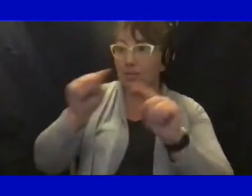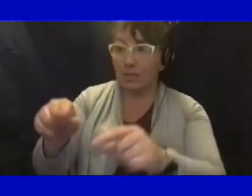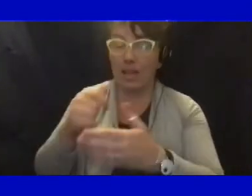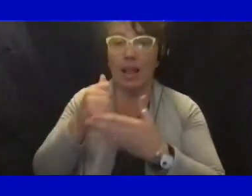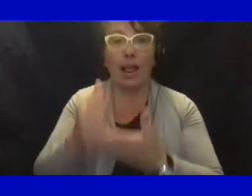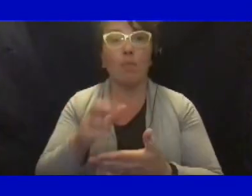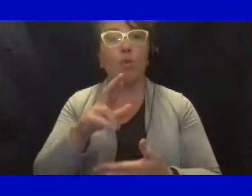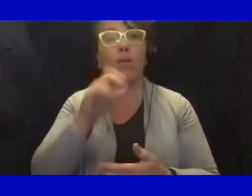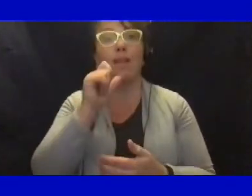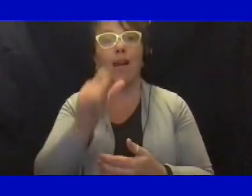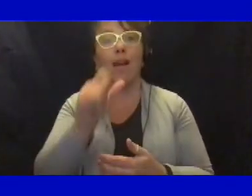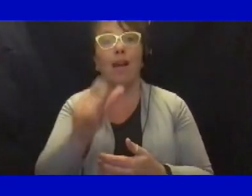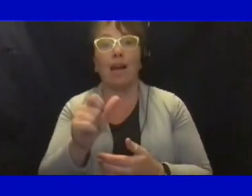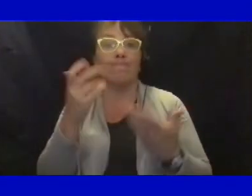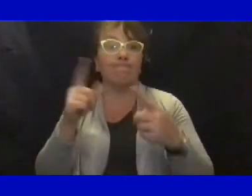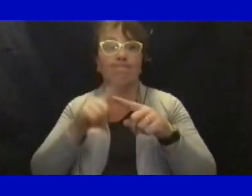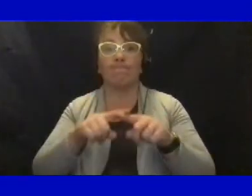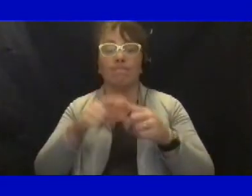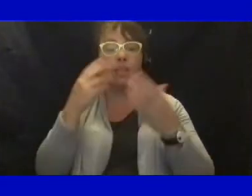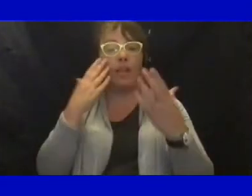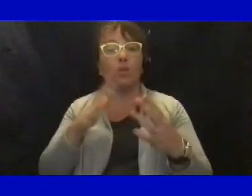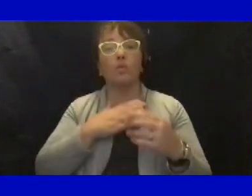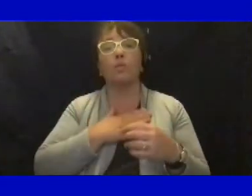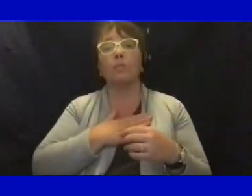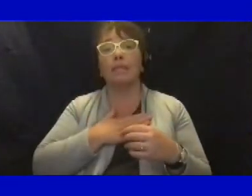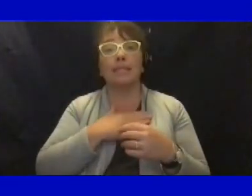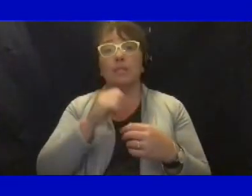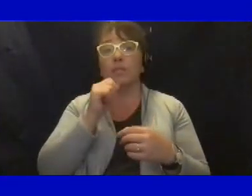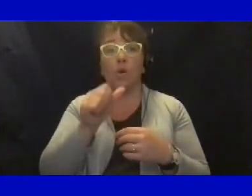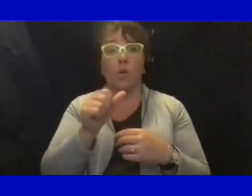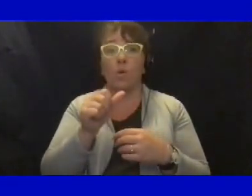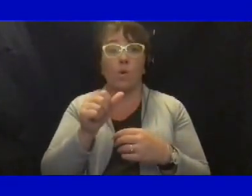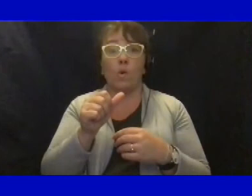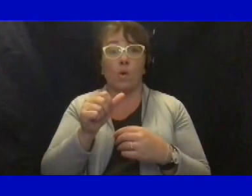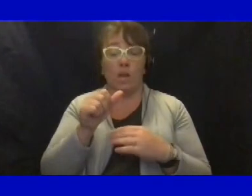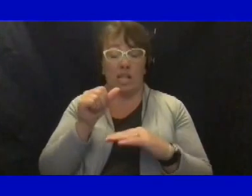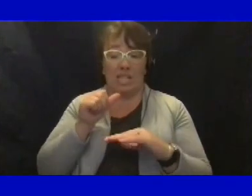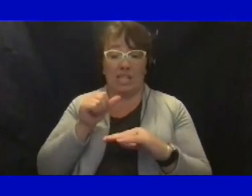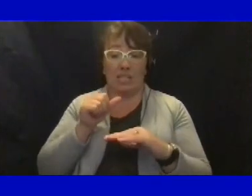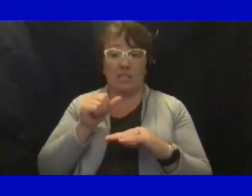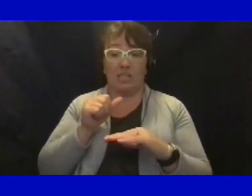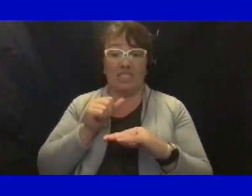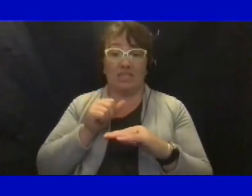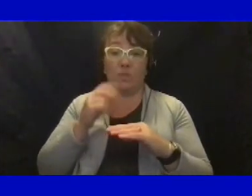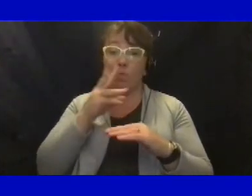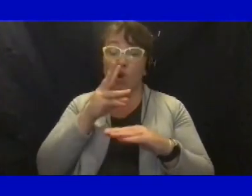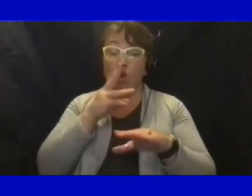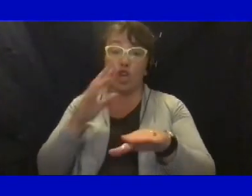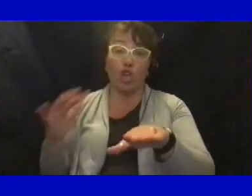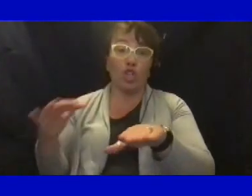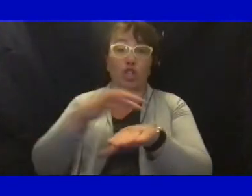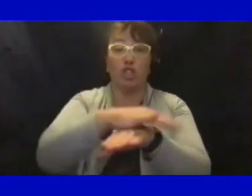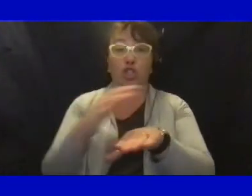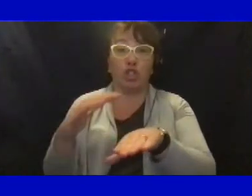So please don't cross over water that is on the road. Please be prepared. Please,